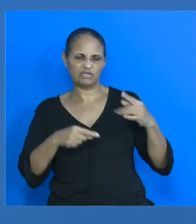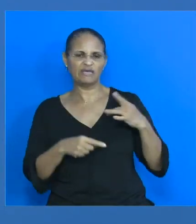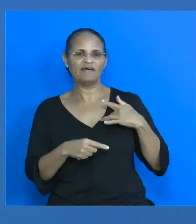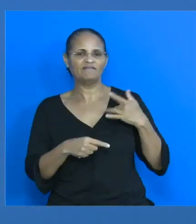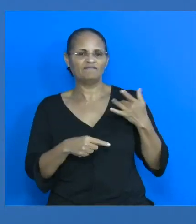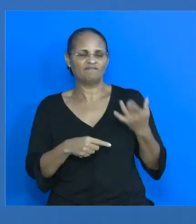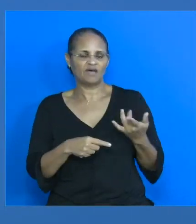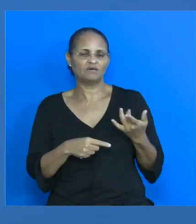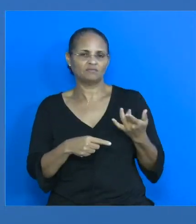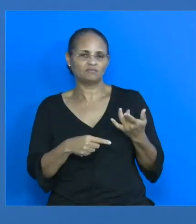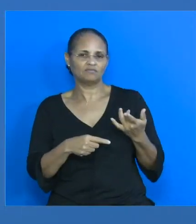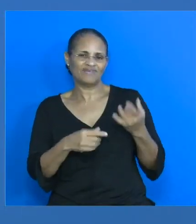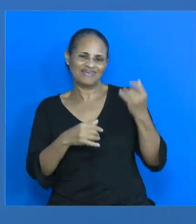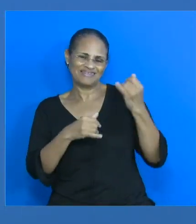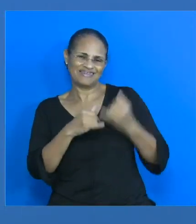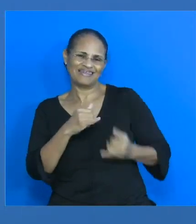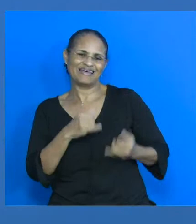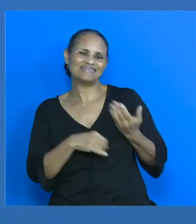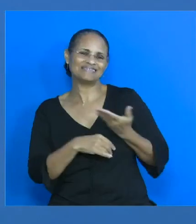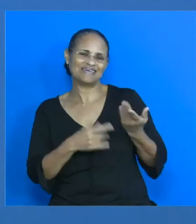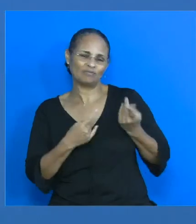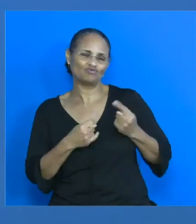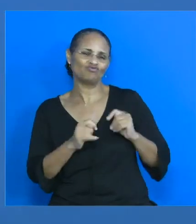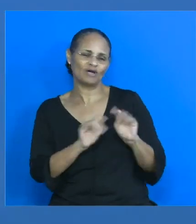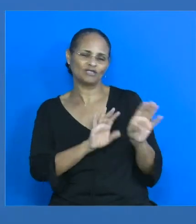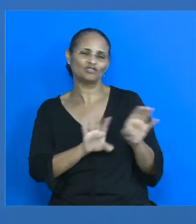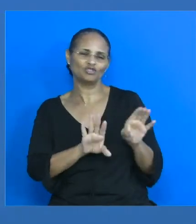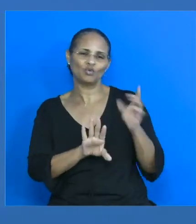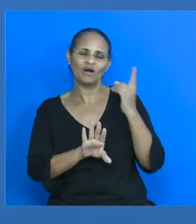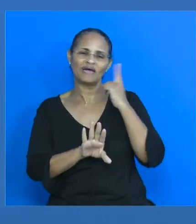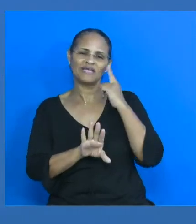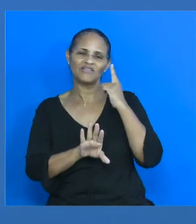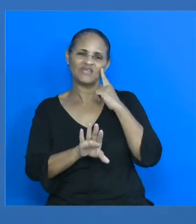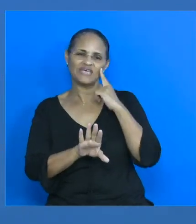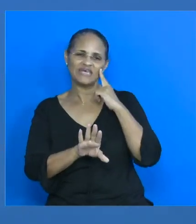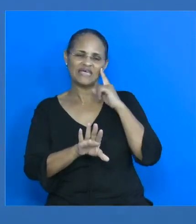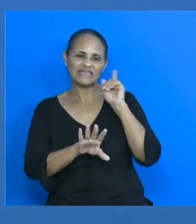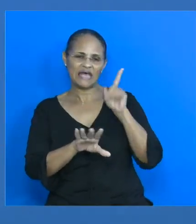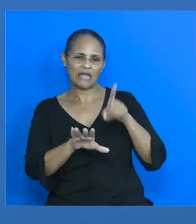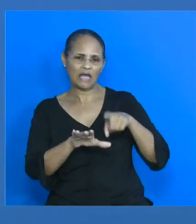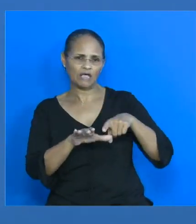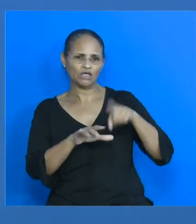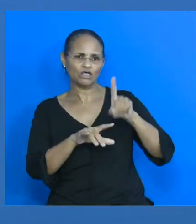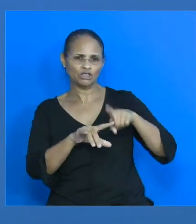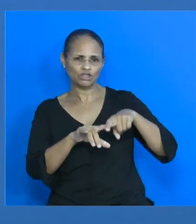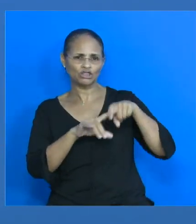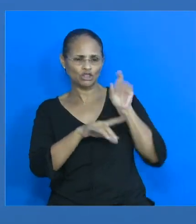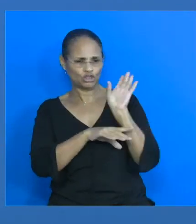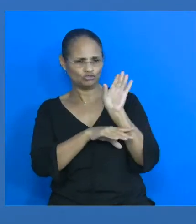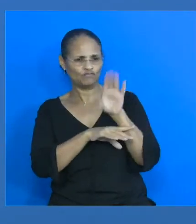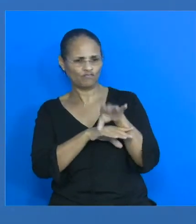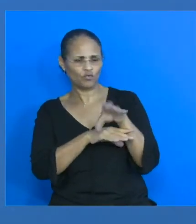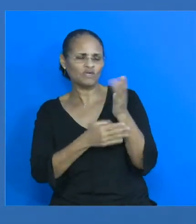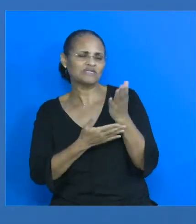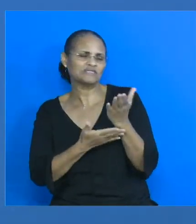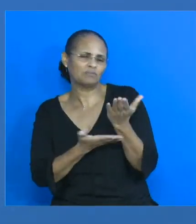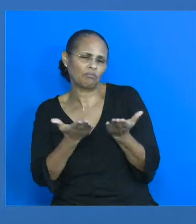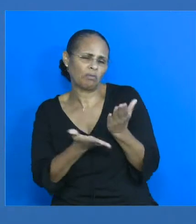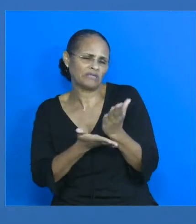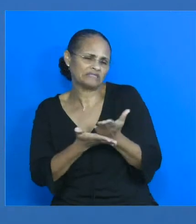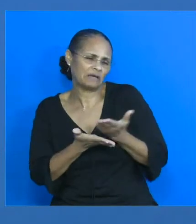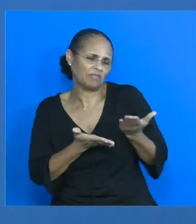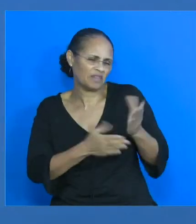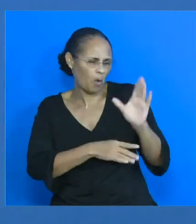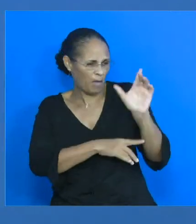gazetting referral. The last thing I'm trying to do, I don't think that an injunction is the first step. I think that's probably something that's a little bit